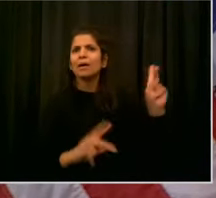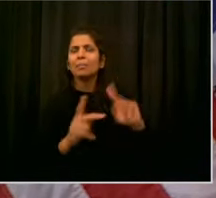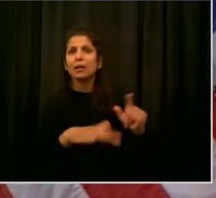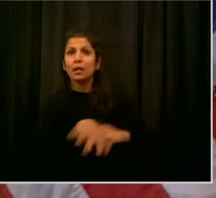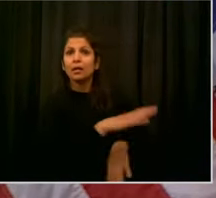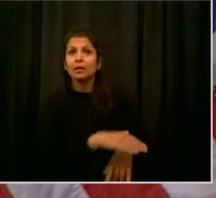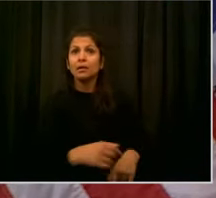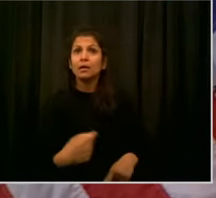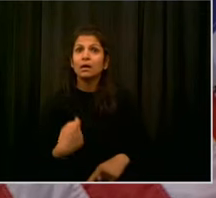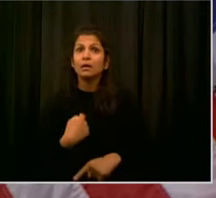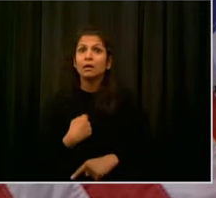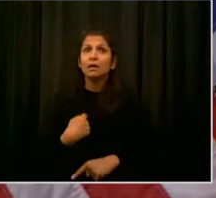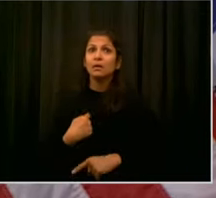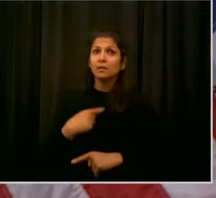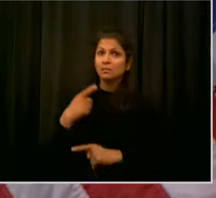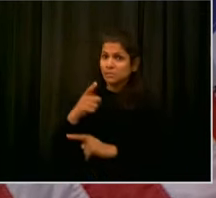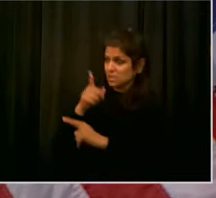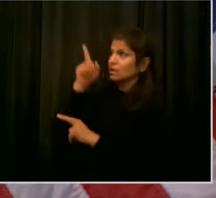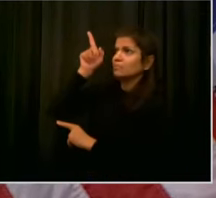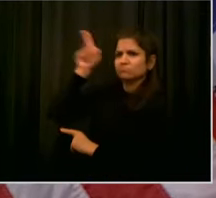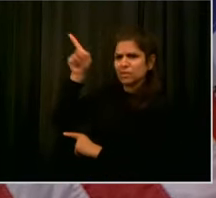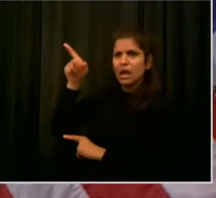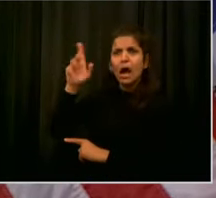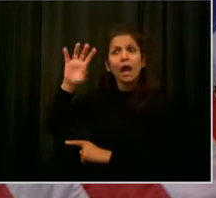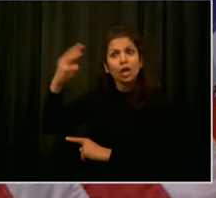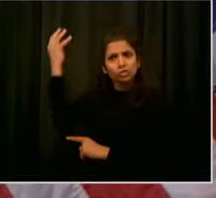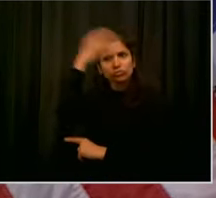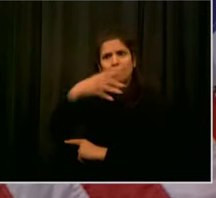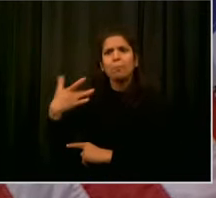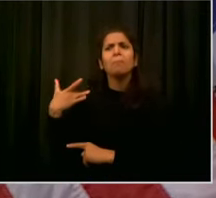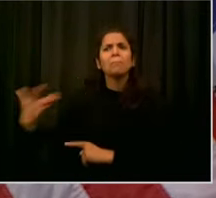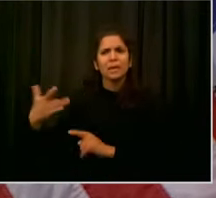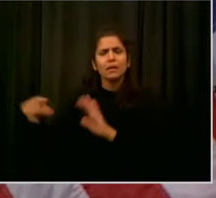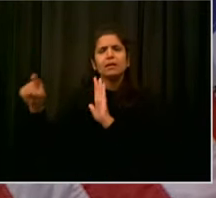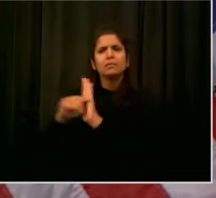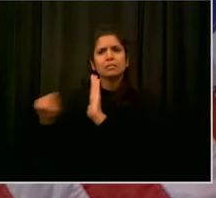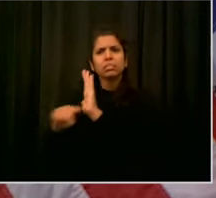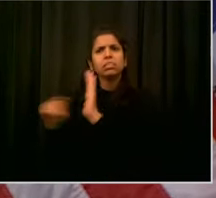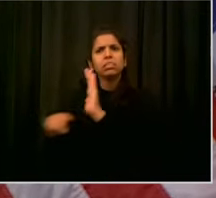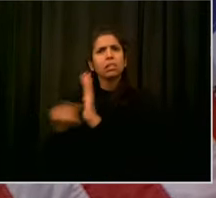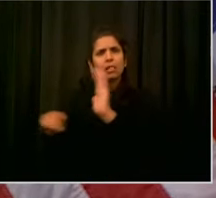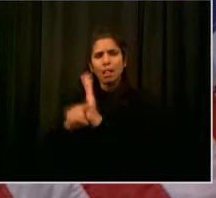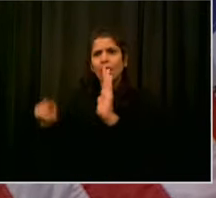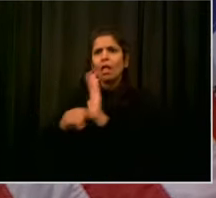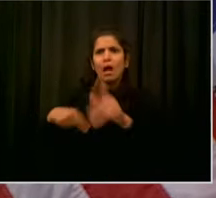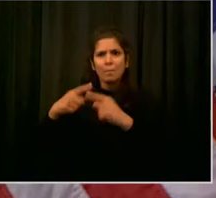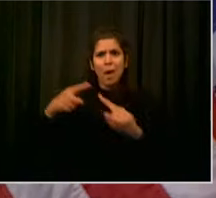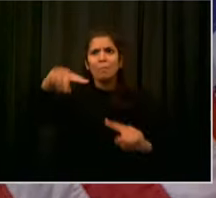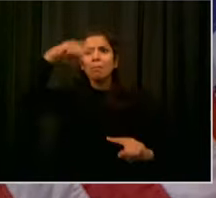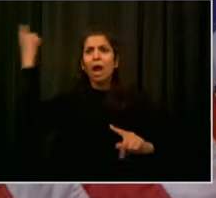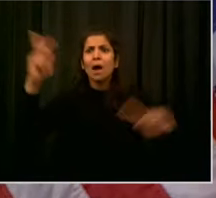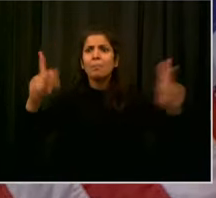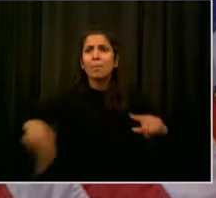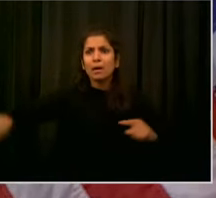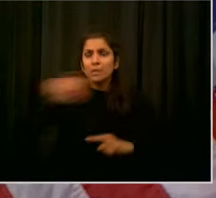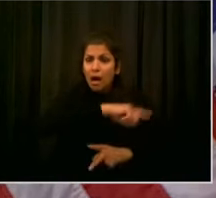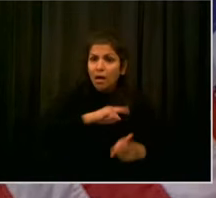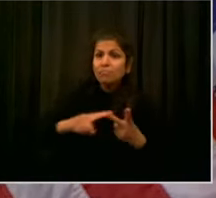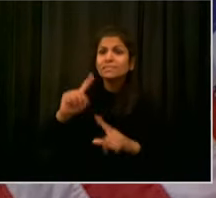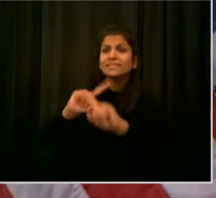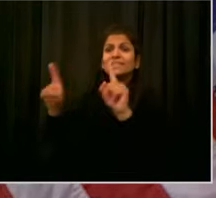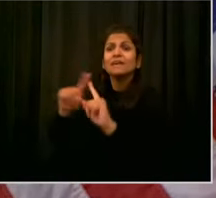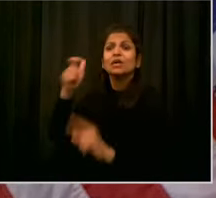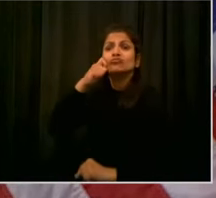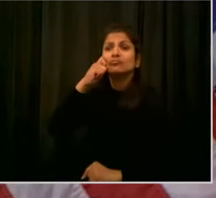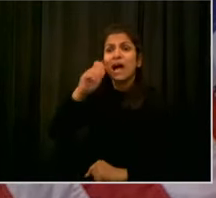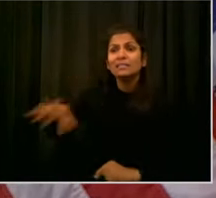stage. He is divisive today. I unfortunately have no reason to pay attention when he says something like that.